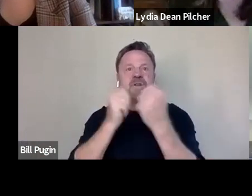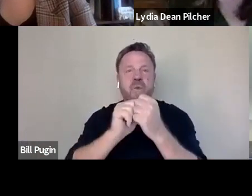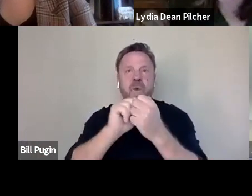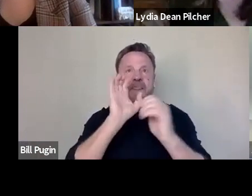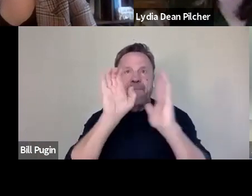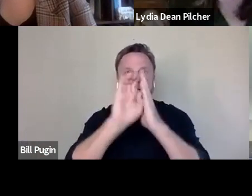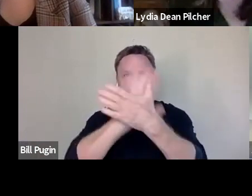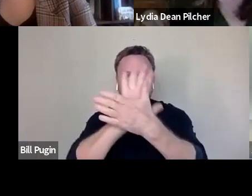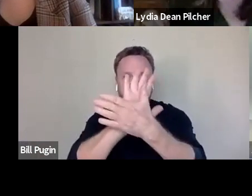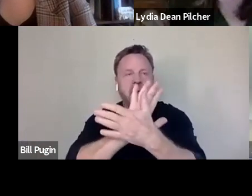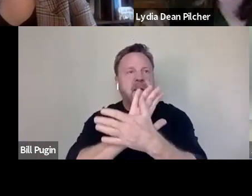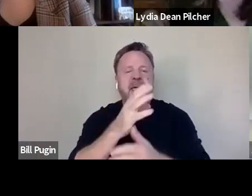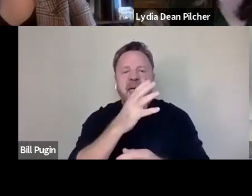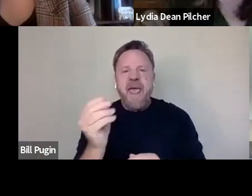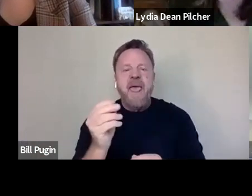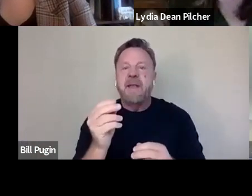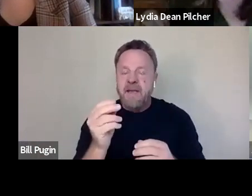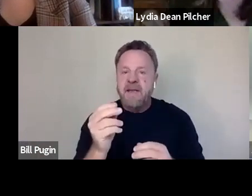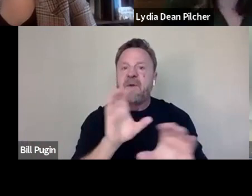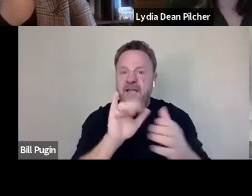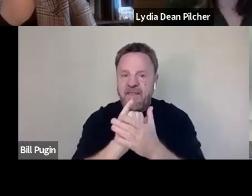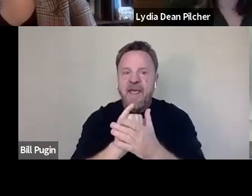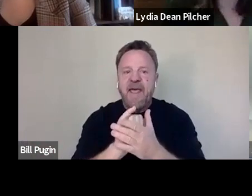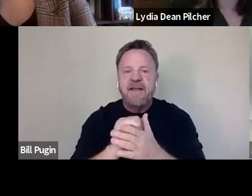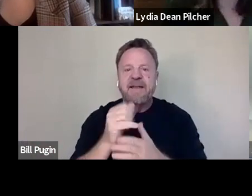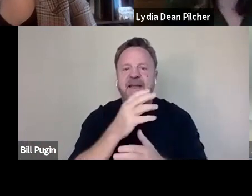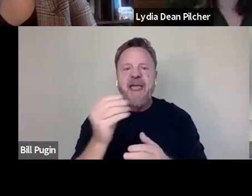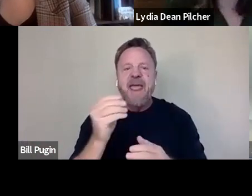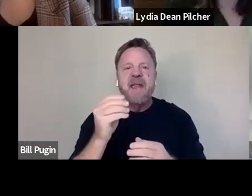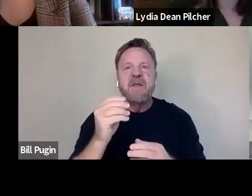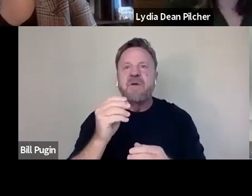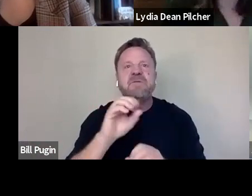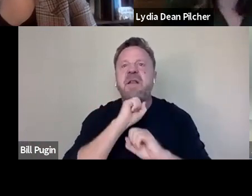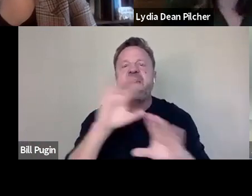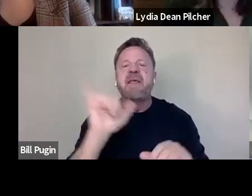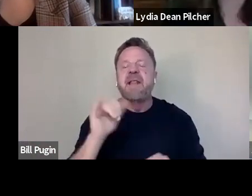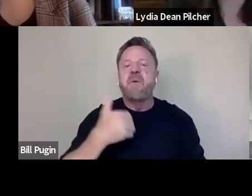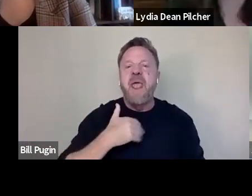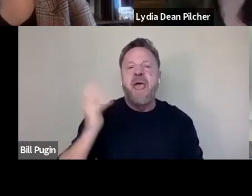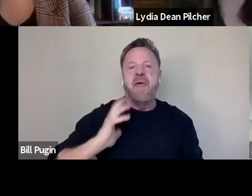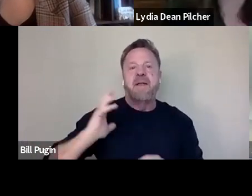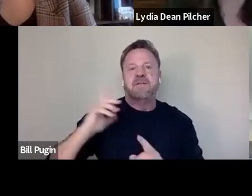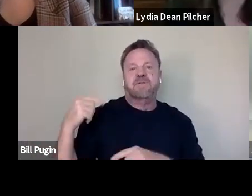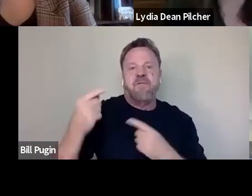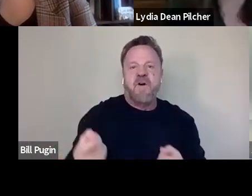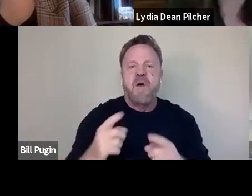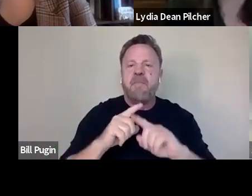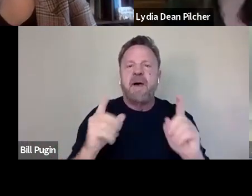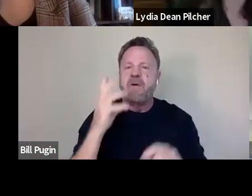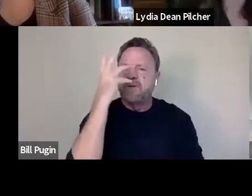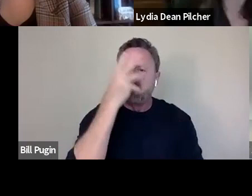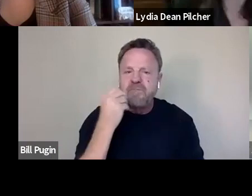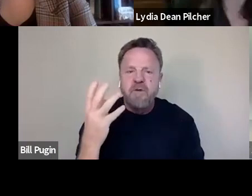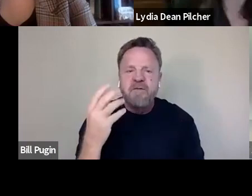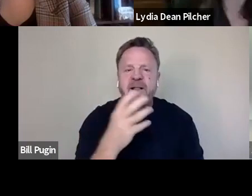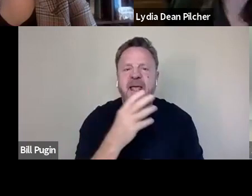like anything else that had been in the sound score so far. But it was just beautiful, and I